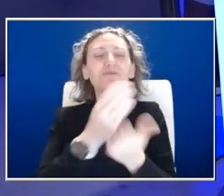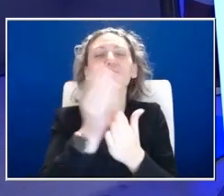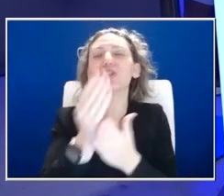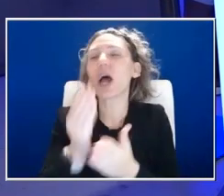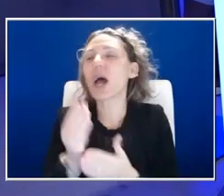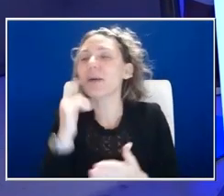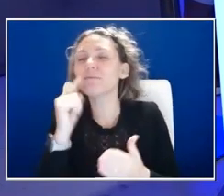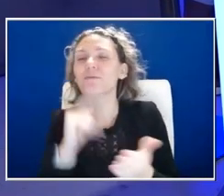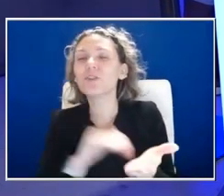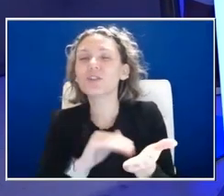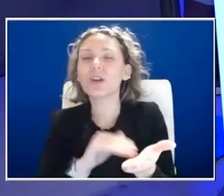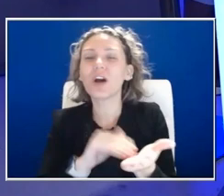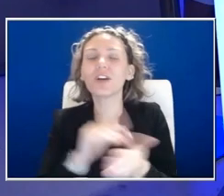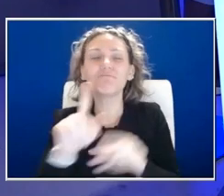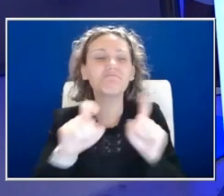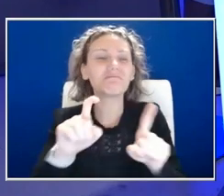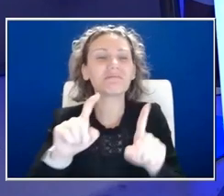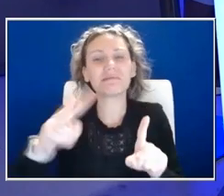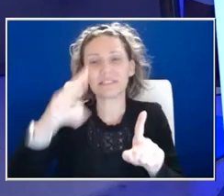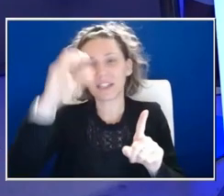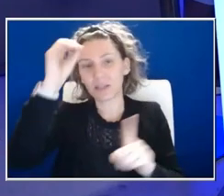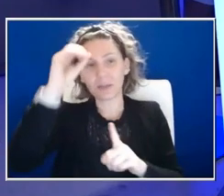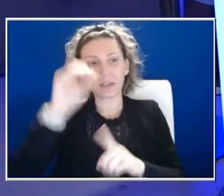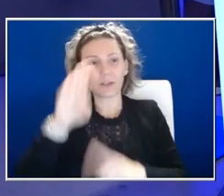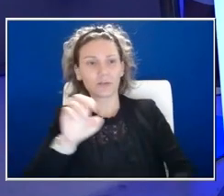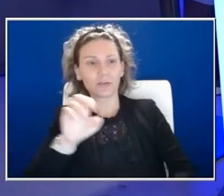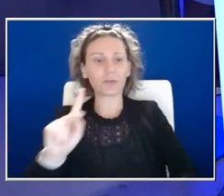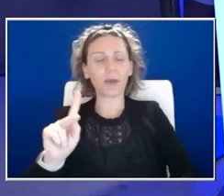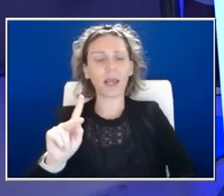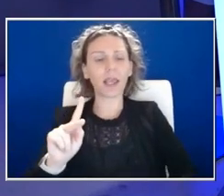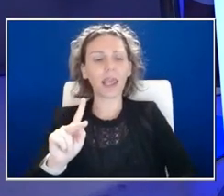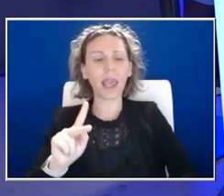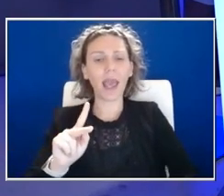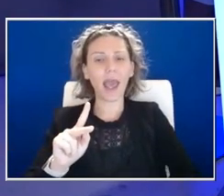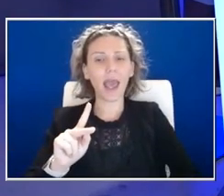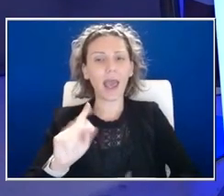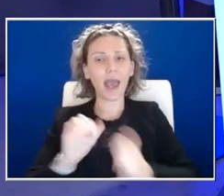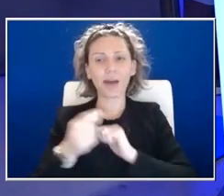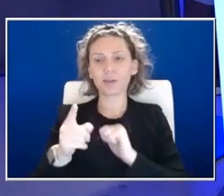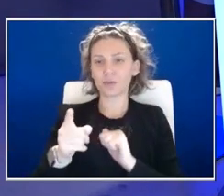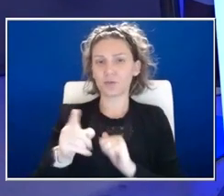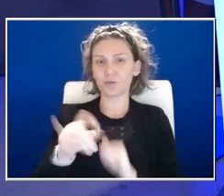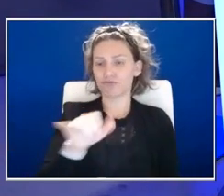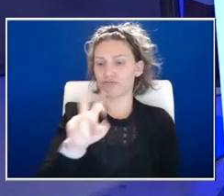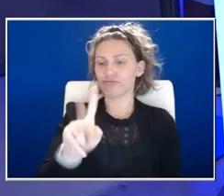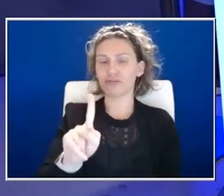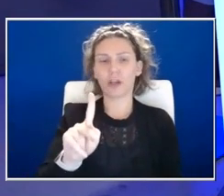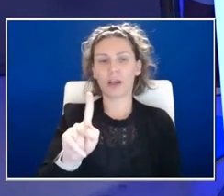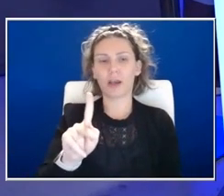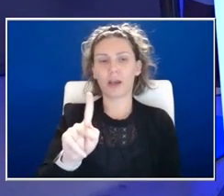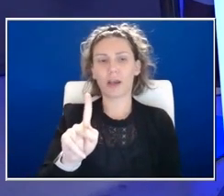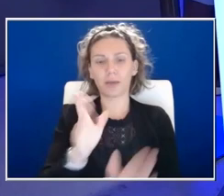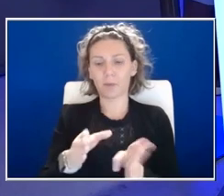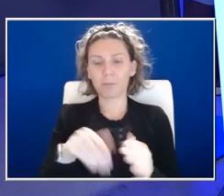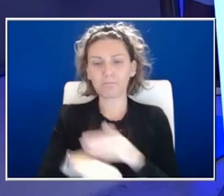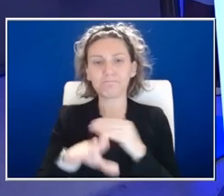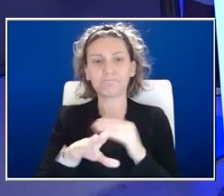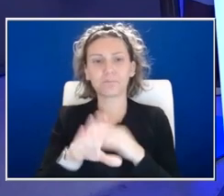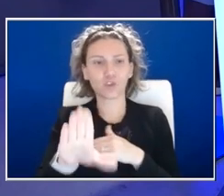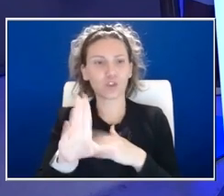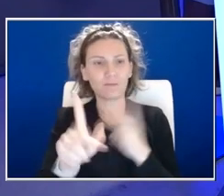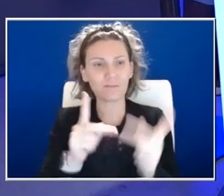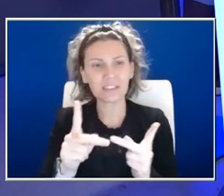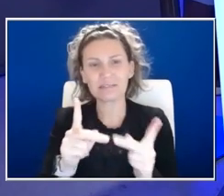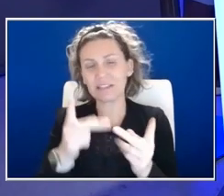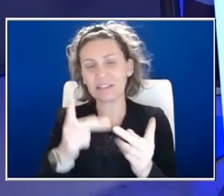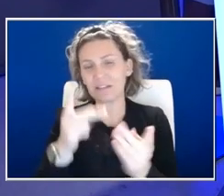those second opinions. So Becky, how do you and Jack prepare to go into a wellness visit each year? Do you have a list of questions? Do you